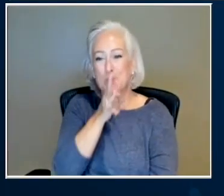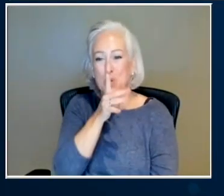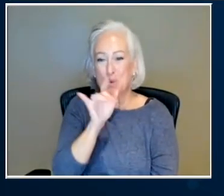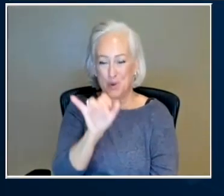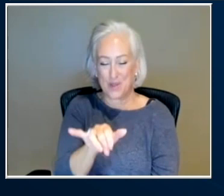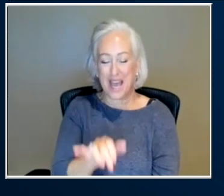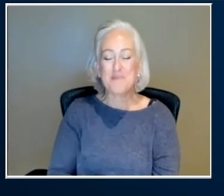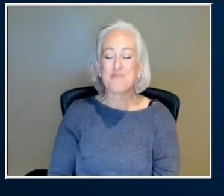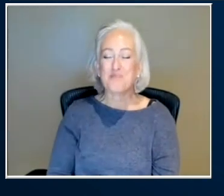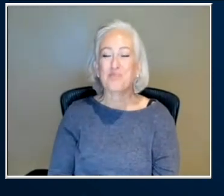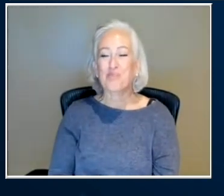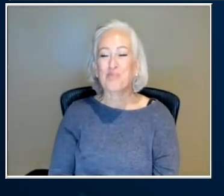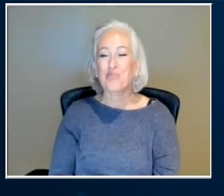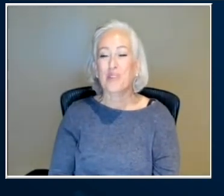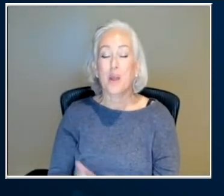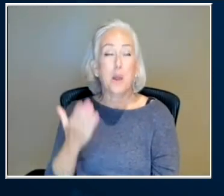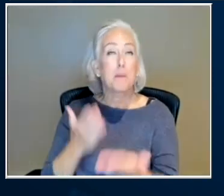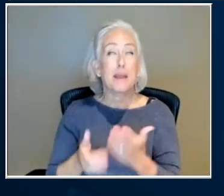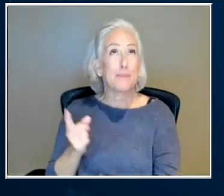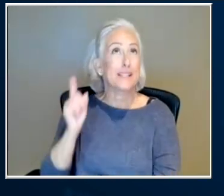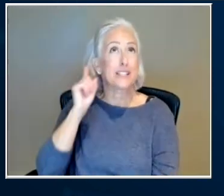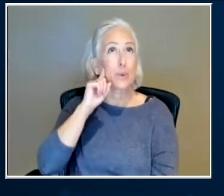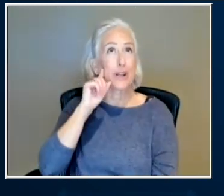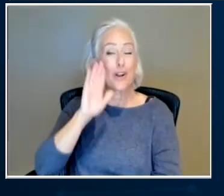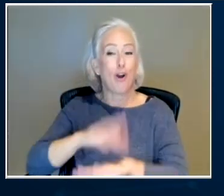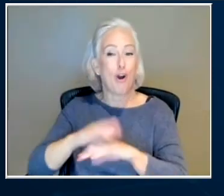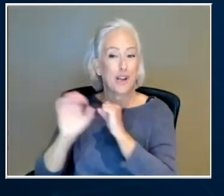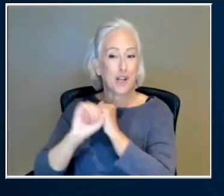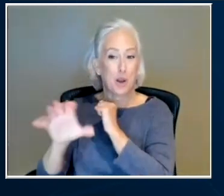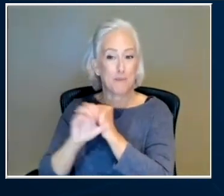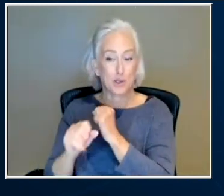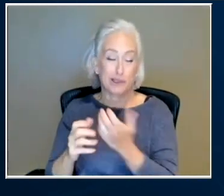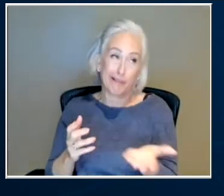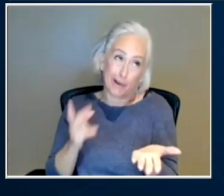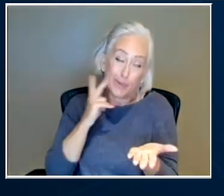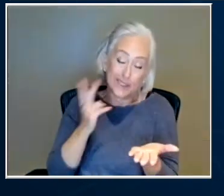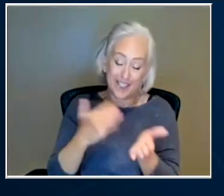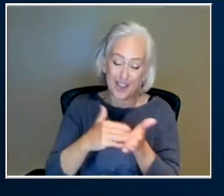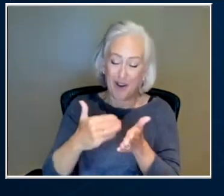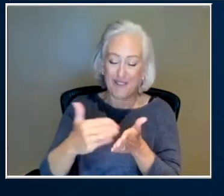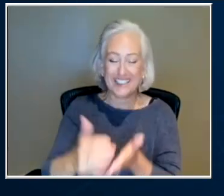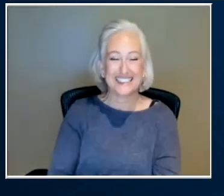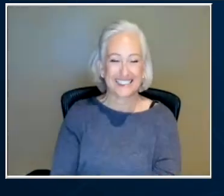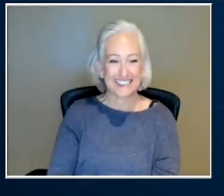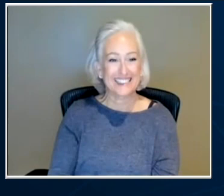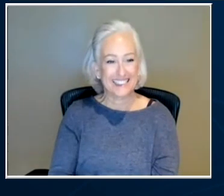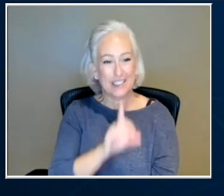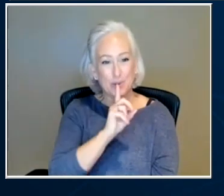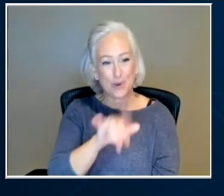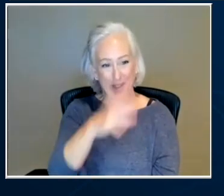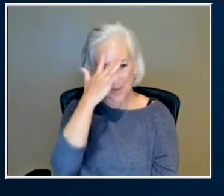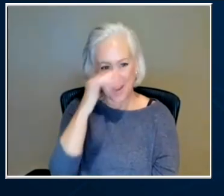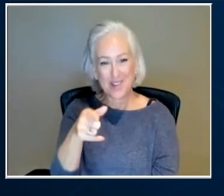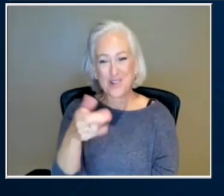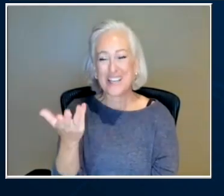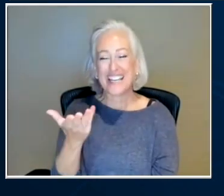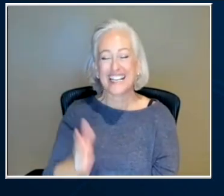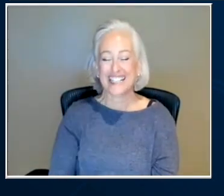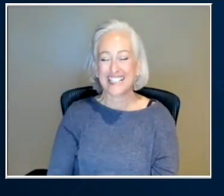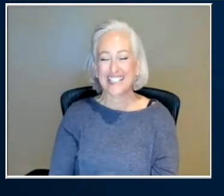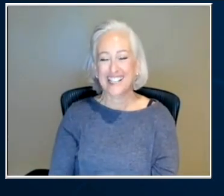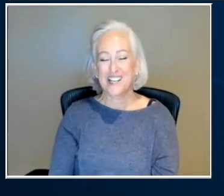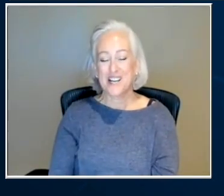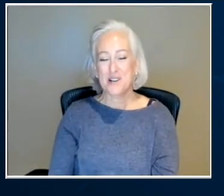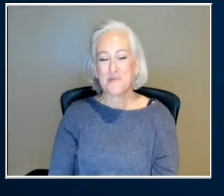pronunciation, maybe until we hear it on a commercial, which we know we see those drug commercials until then, all the I'm going to time. butcher it, and that's why you're here. Yeah, that's why absolutely. you're here. So what